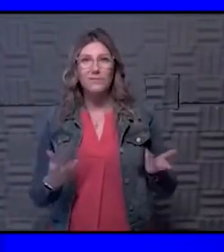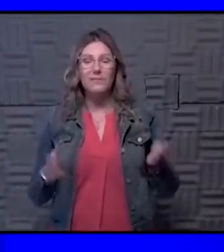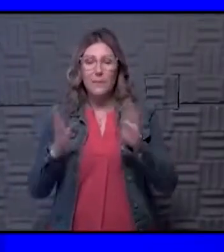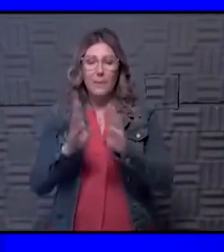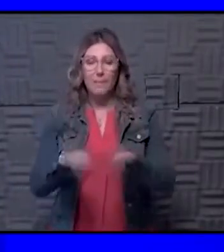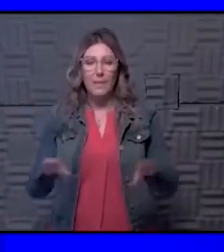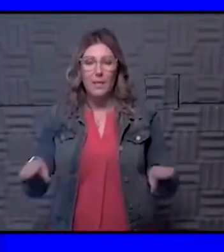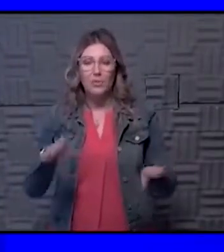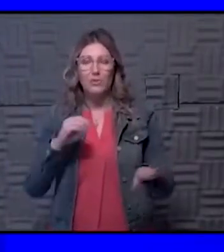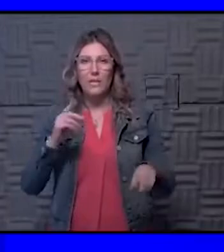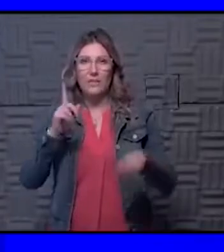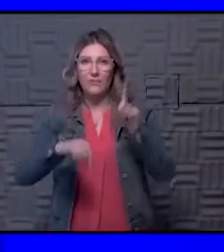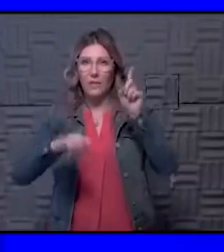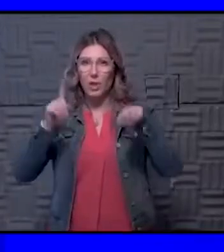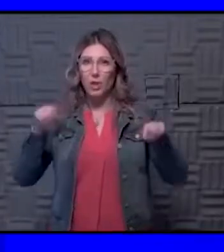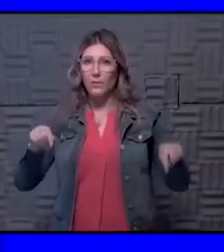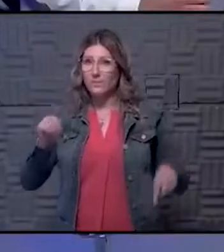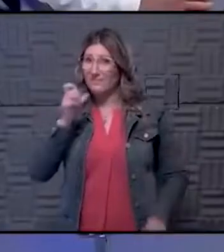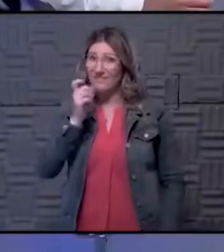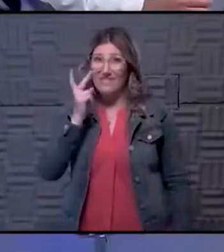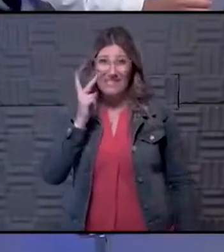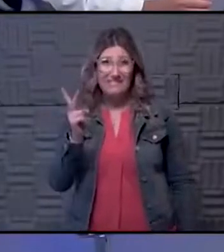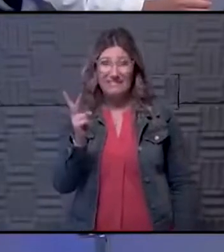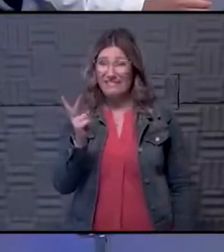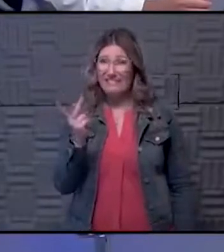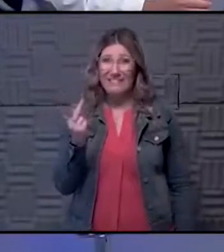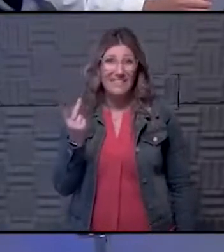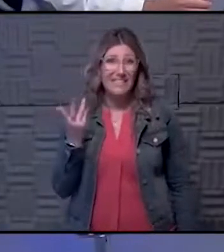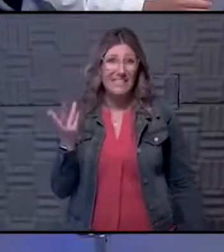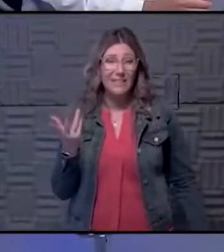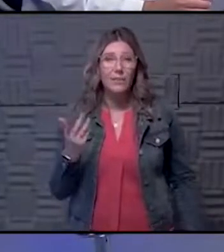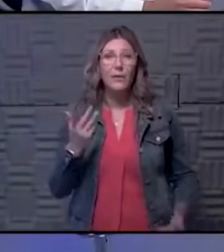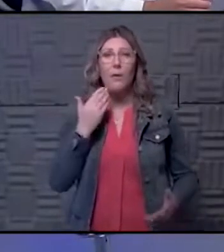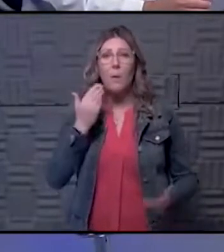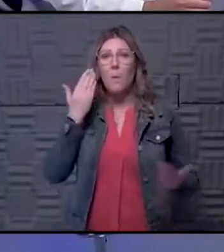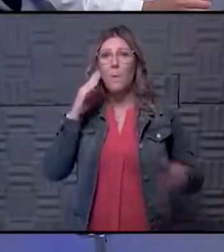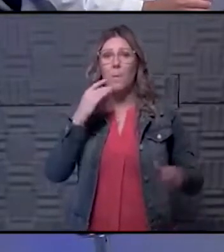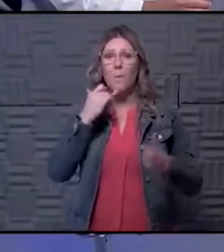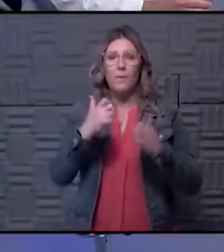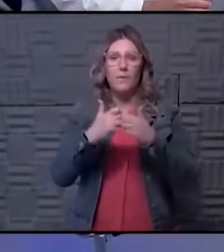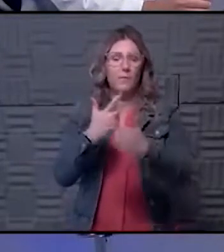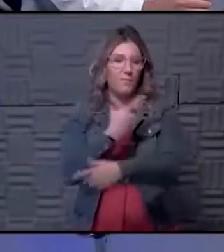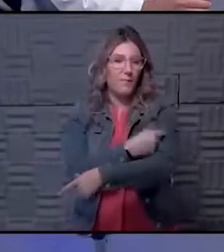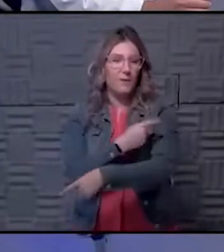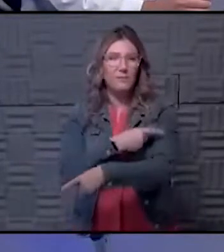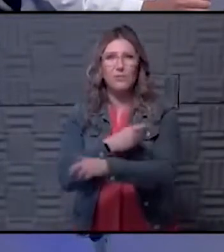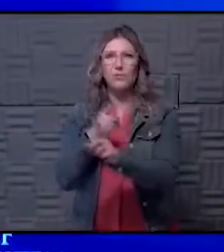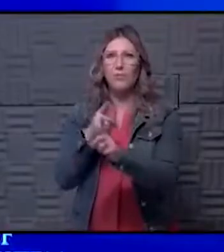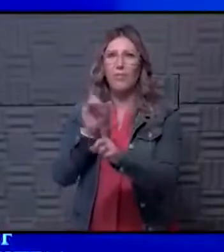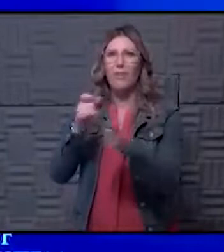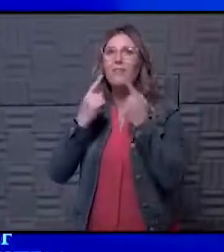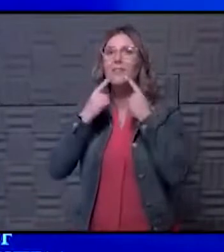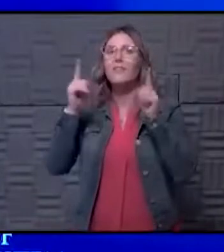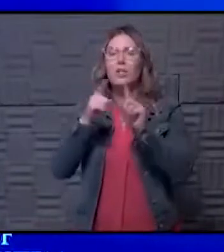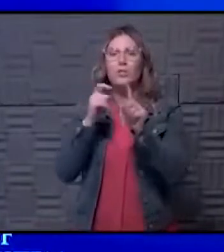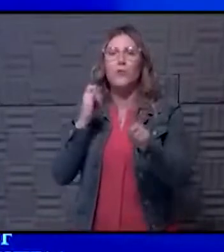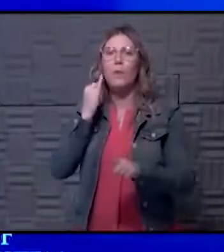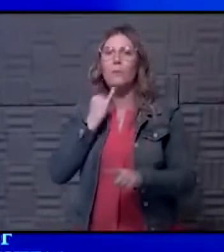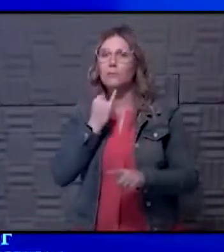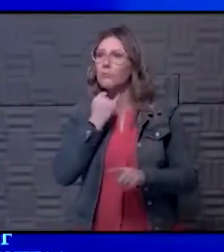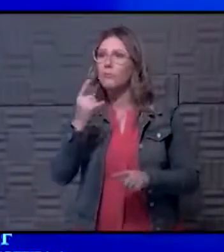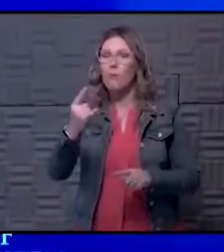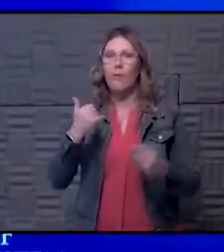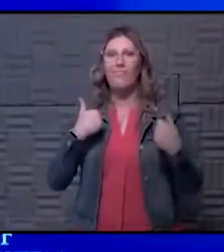pediatrics and the variants. Yeah, I've not seen it either. And the only thing I know as far as vaccine effectiveness comes out of Israel, and that was they had a lot of